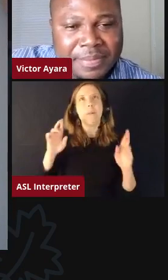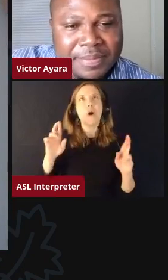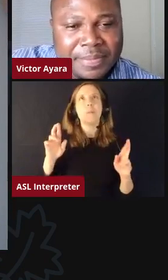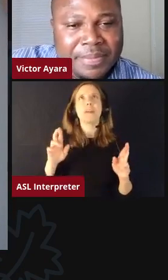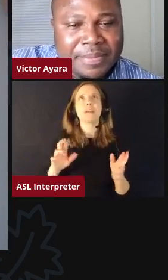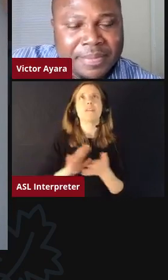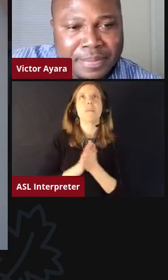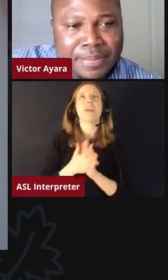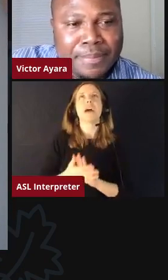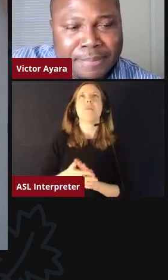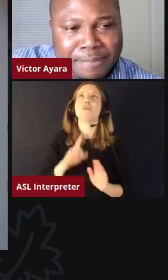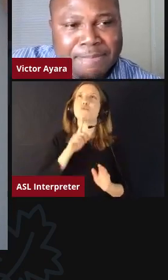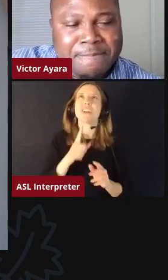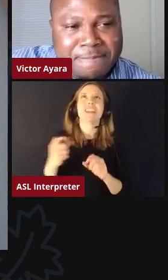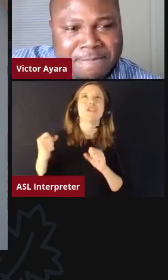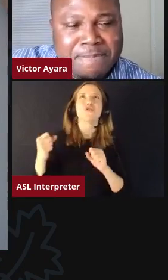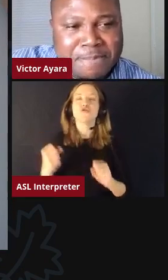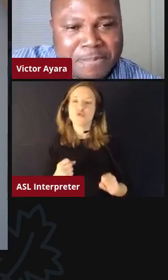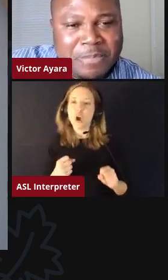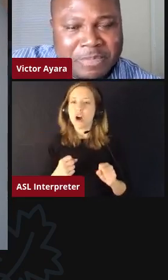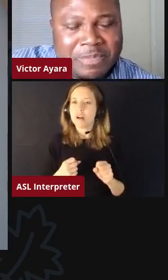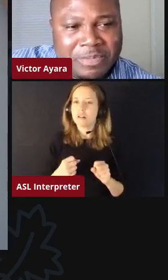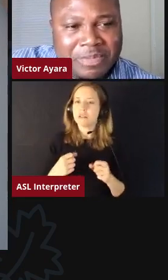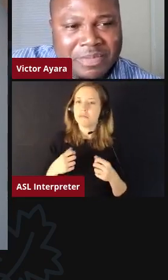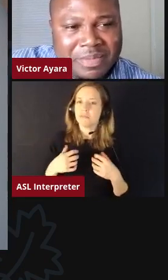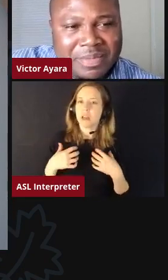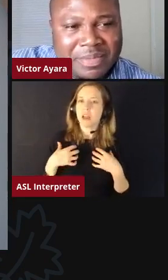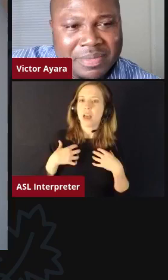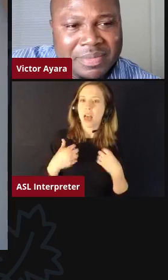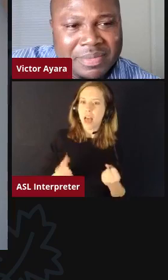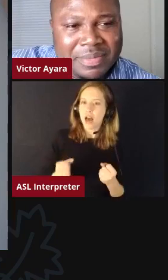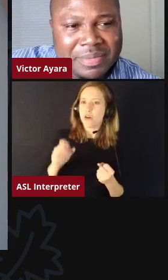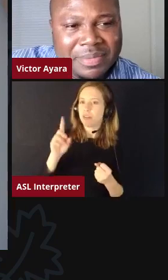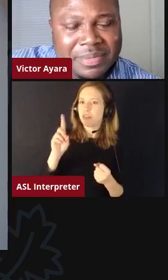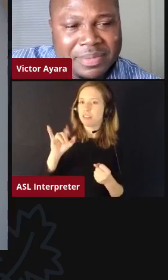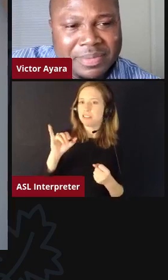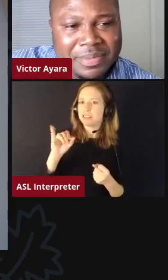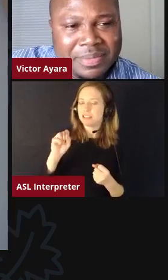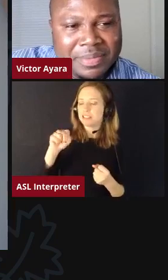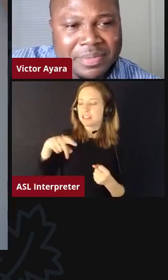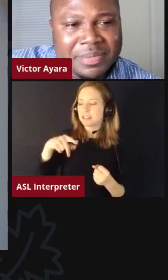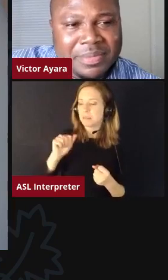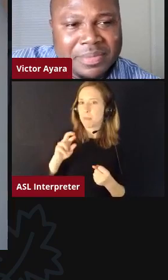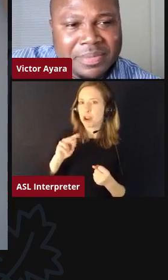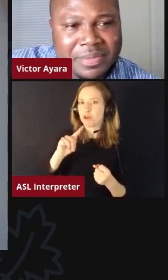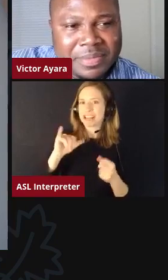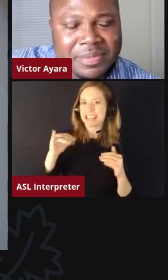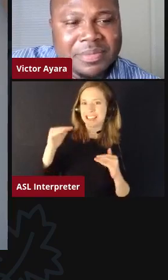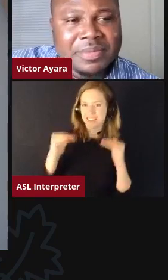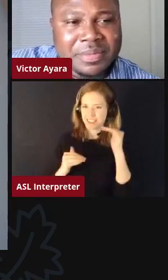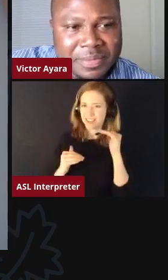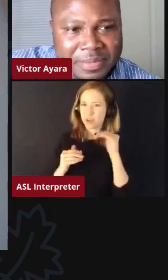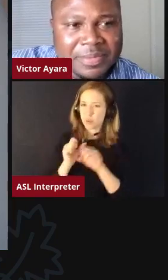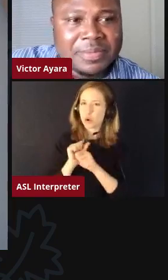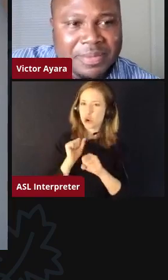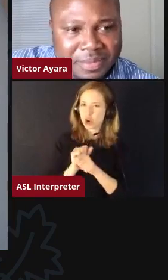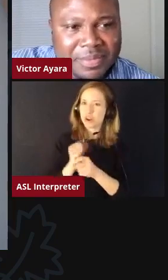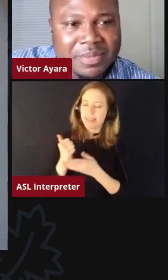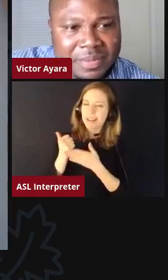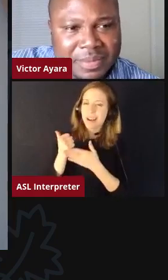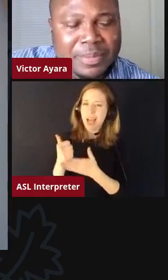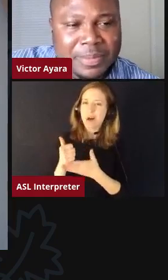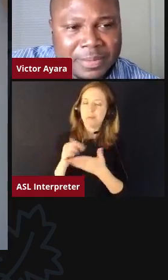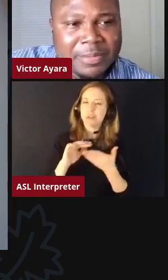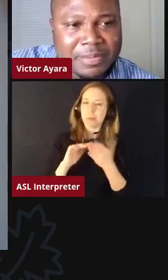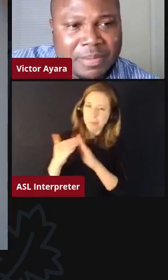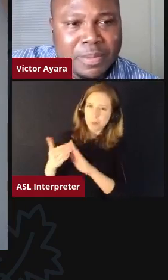makes change happen. And that's not me leading the change, but it's me working with communities to help make the change.